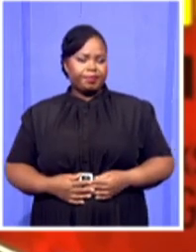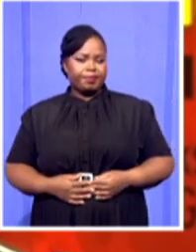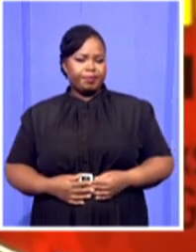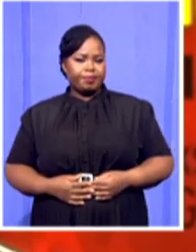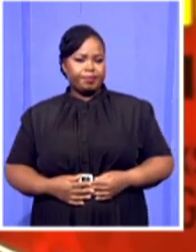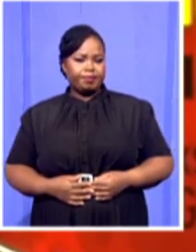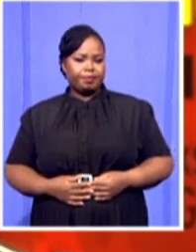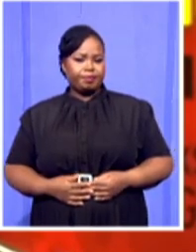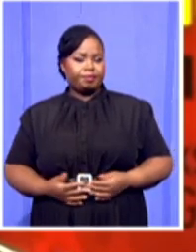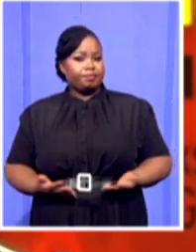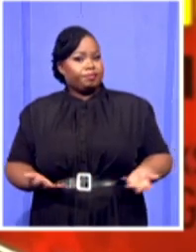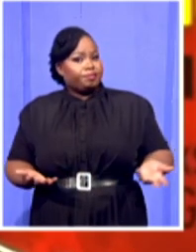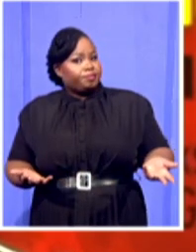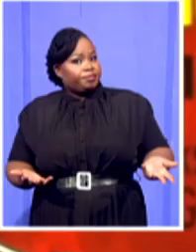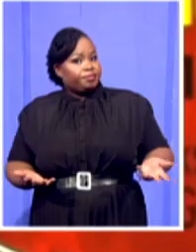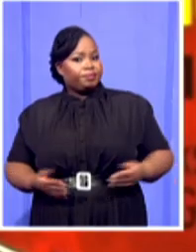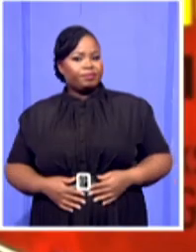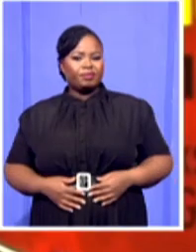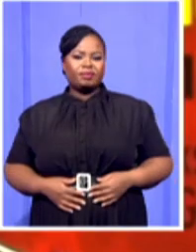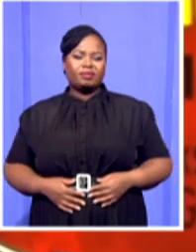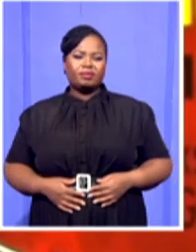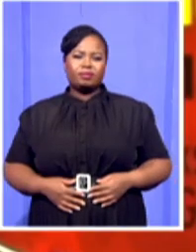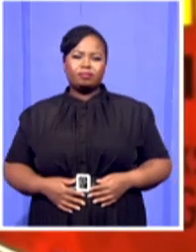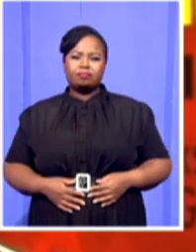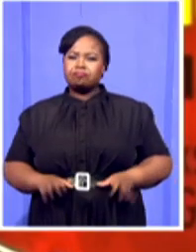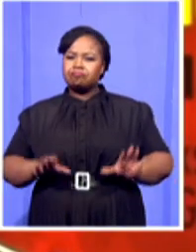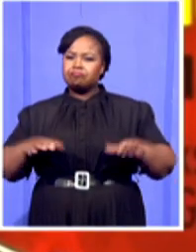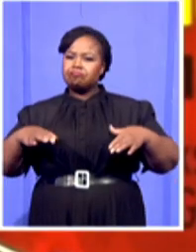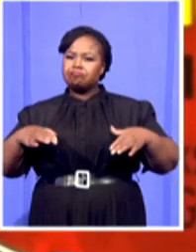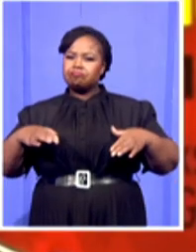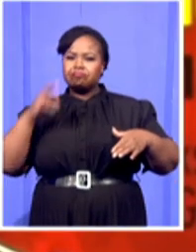So what is the party's view